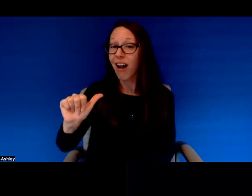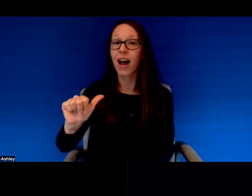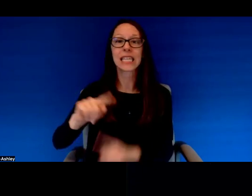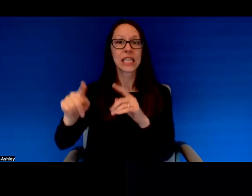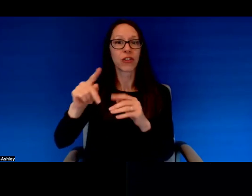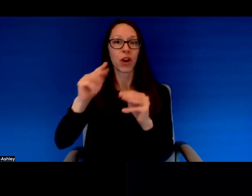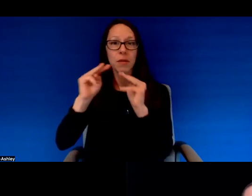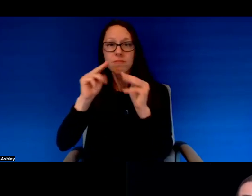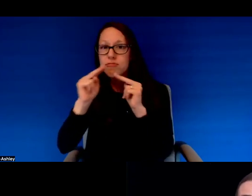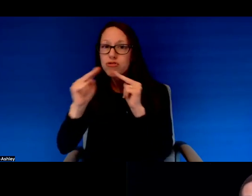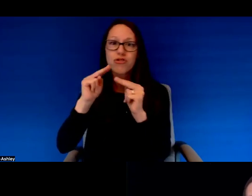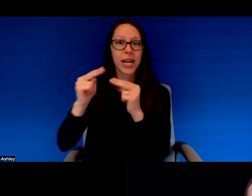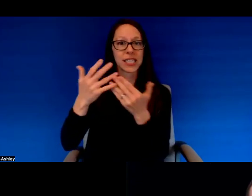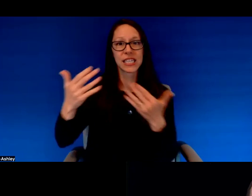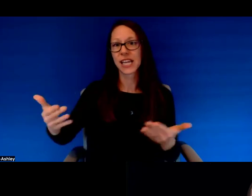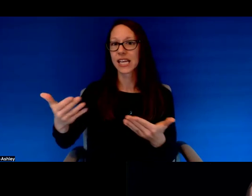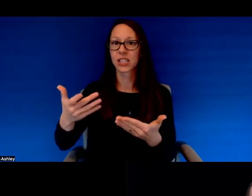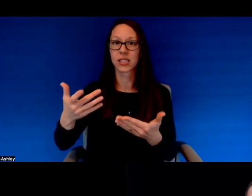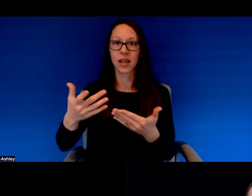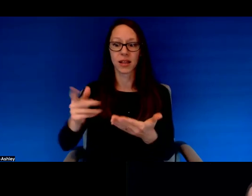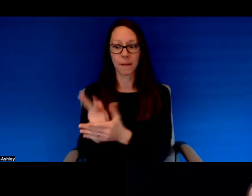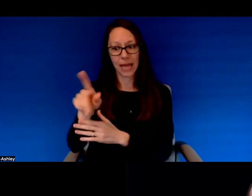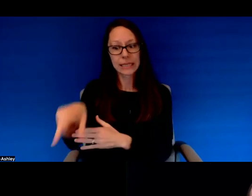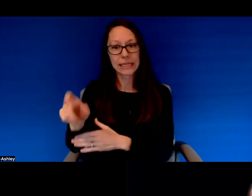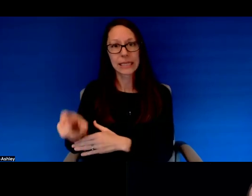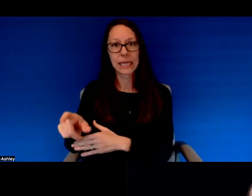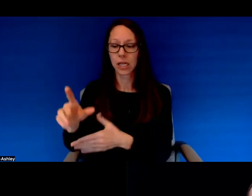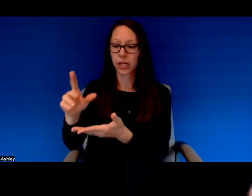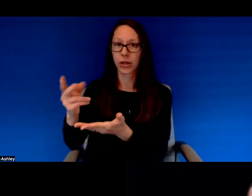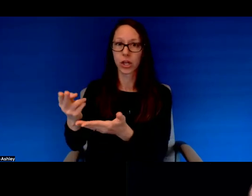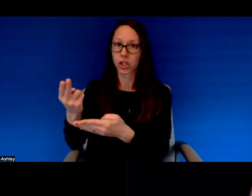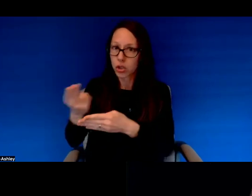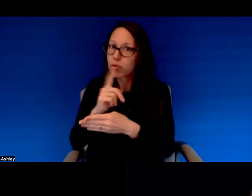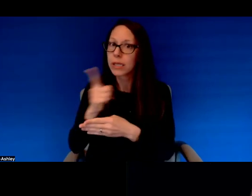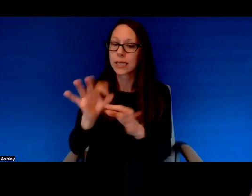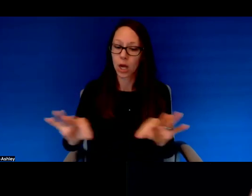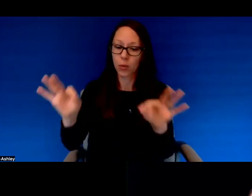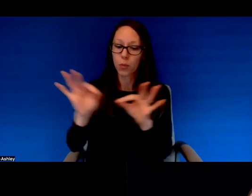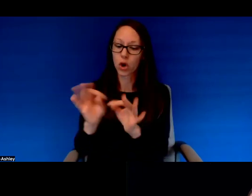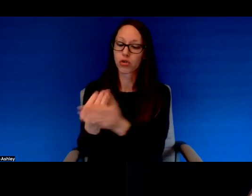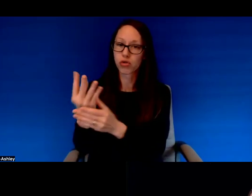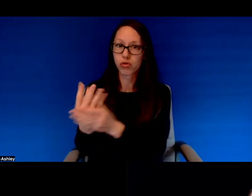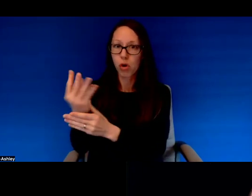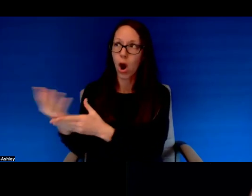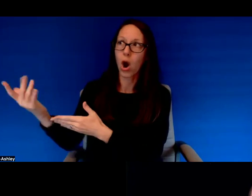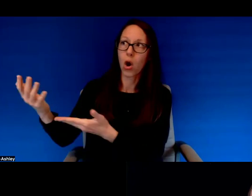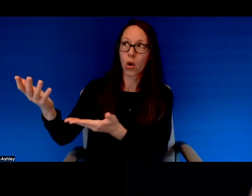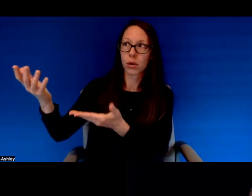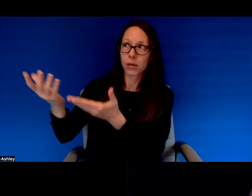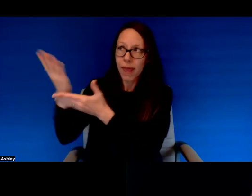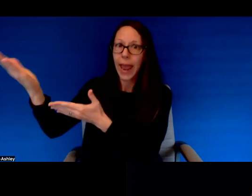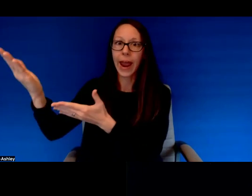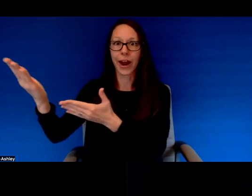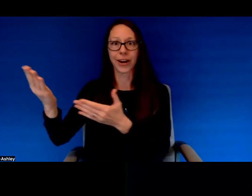plants need. So that's why it's so important to try to use it to see if we can grow dust and not bring all of those things with us. Yeah.